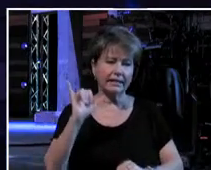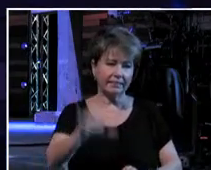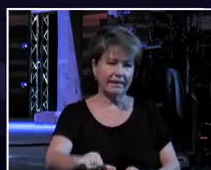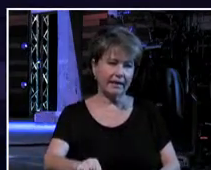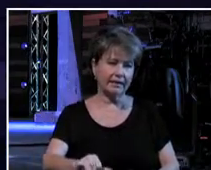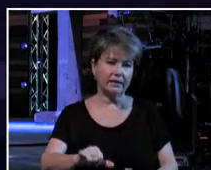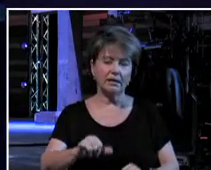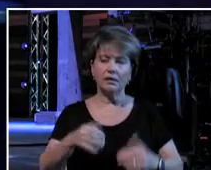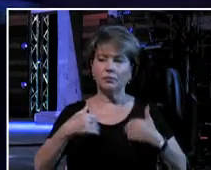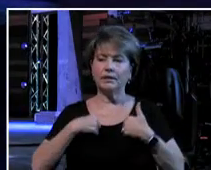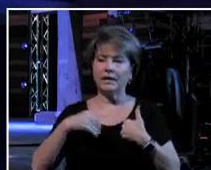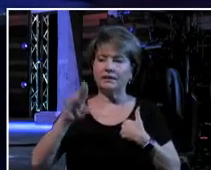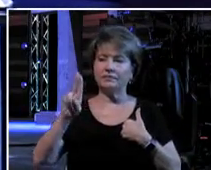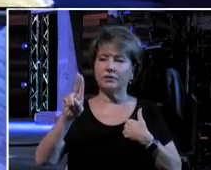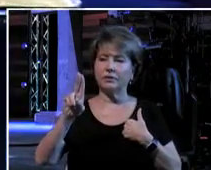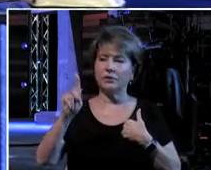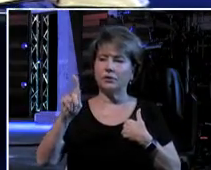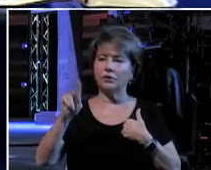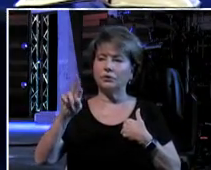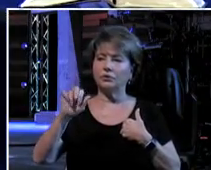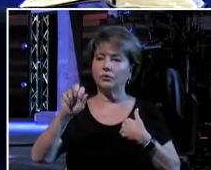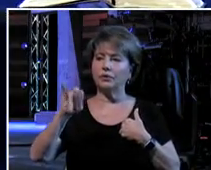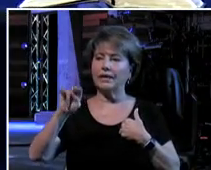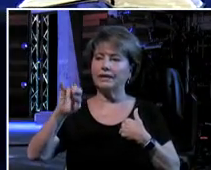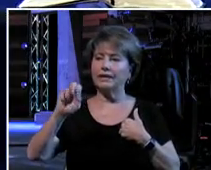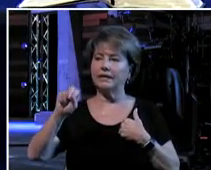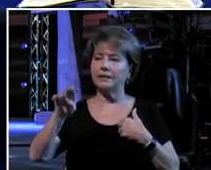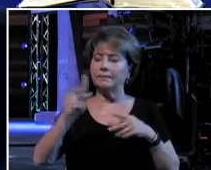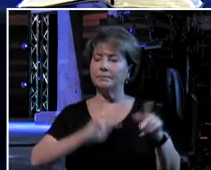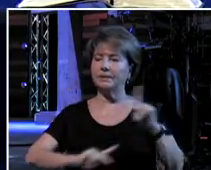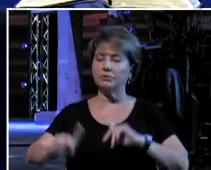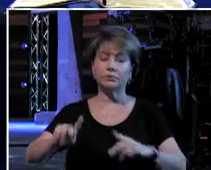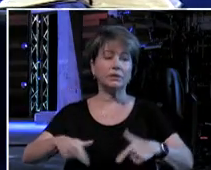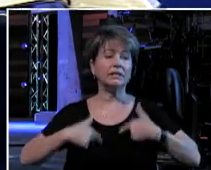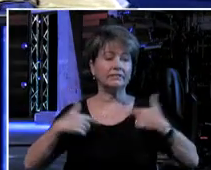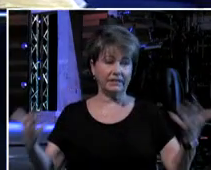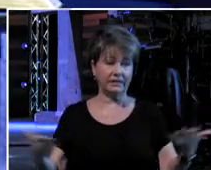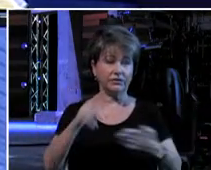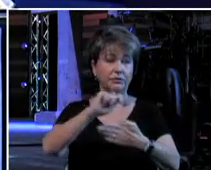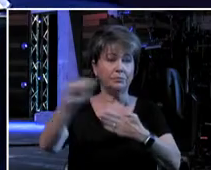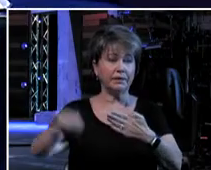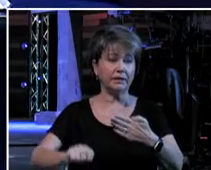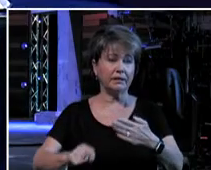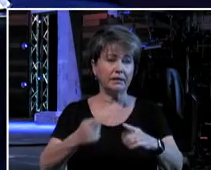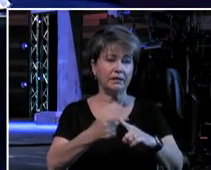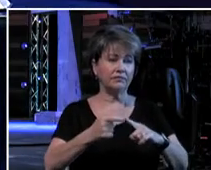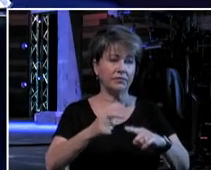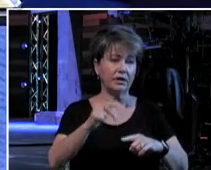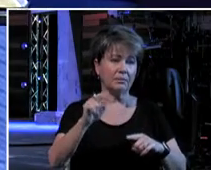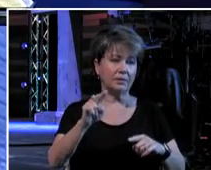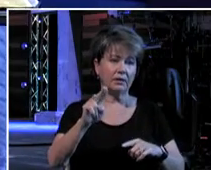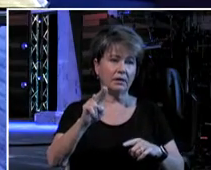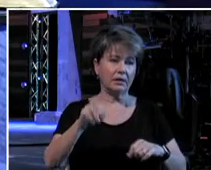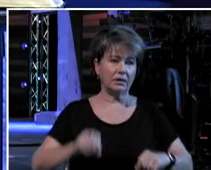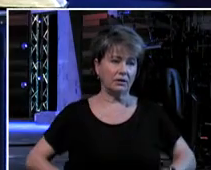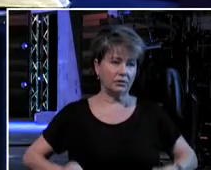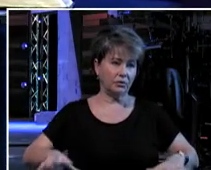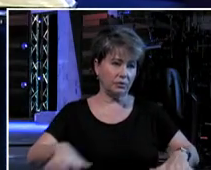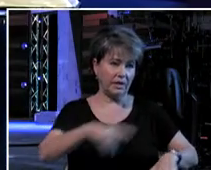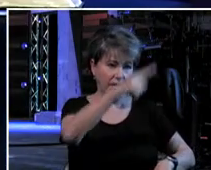in Topeka who have had a never the same moment, we've started listening to more and more stories to come alongside just to